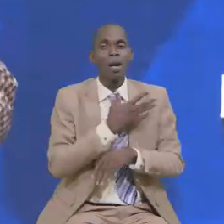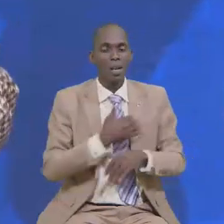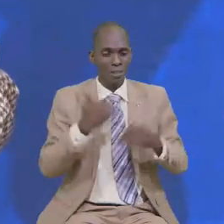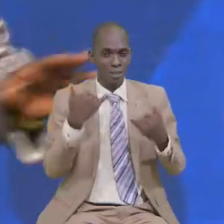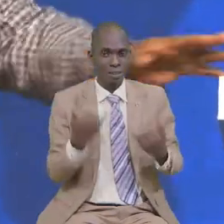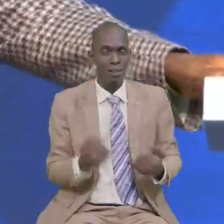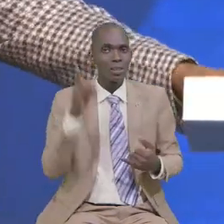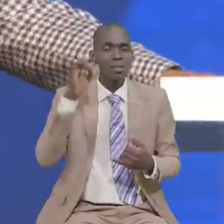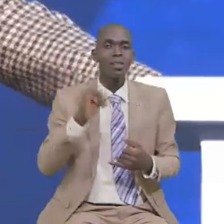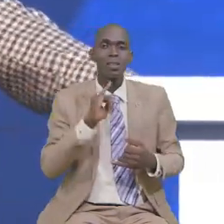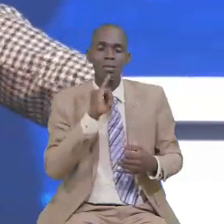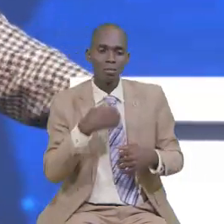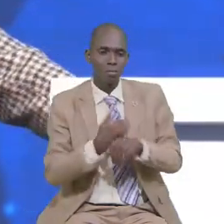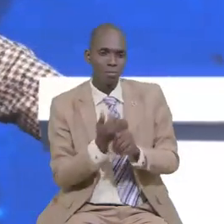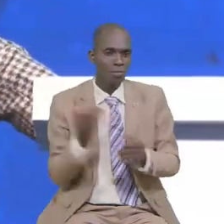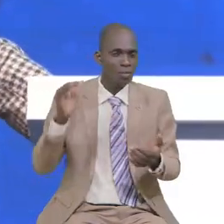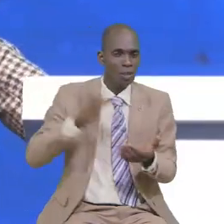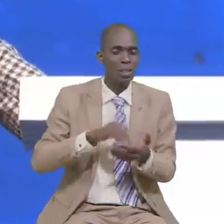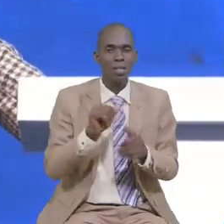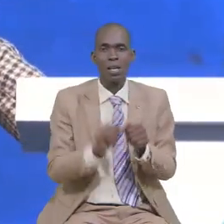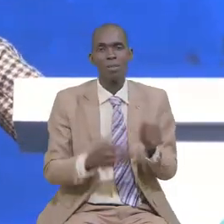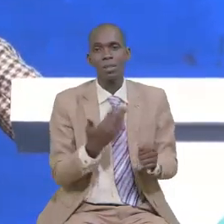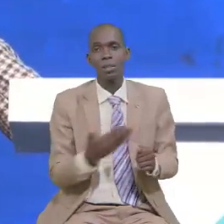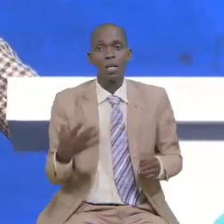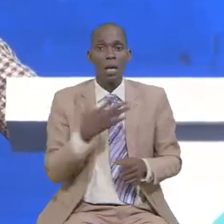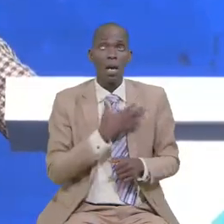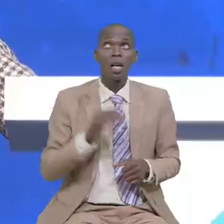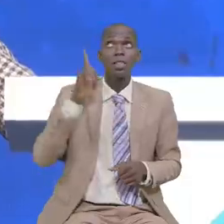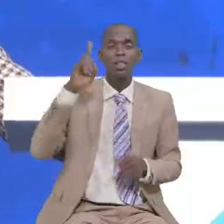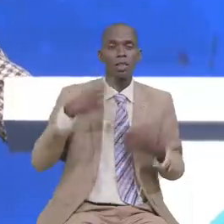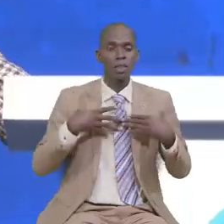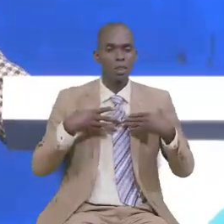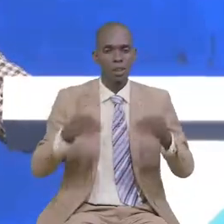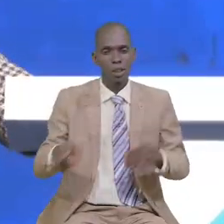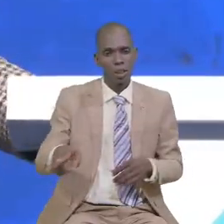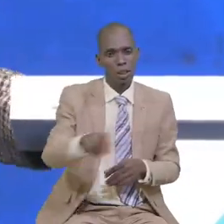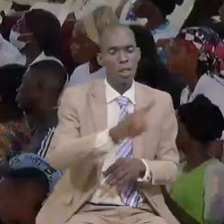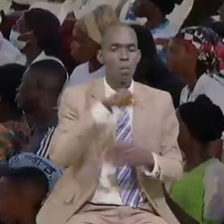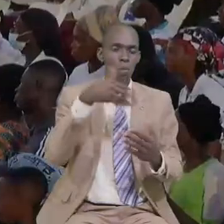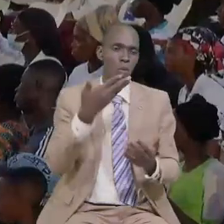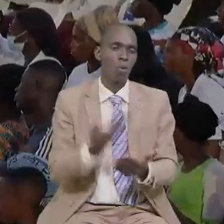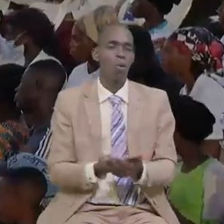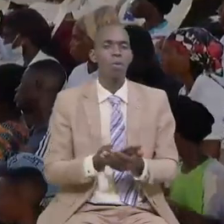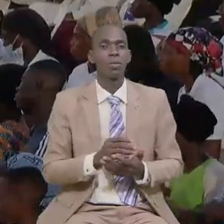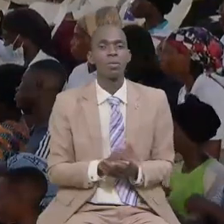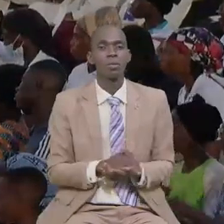restructuring everything, and he healed them. And he healed them all.